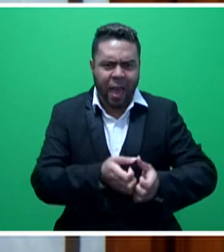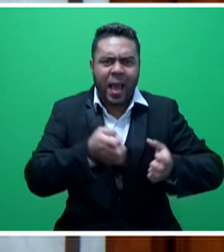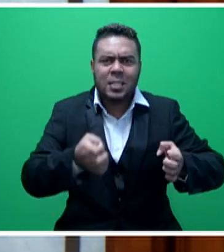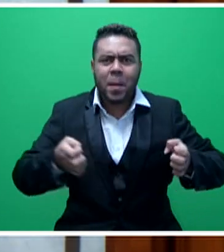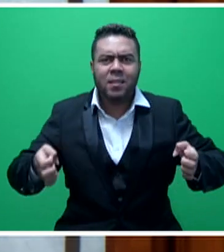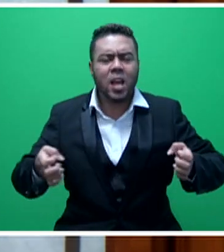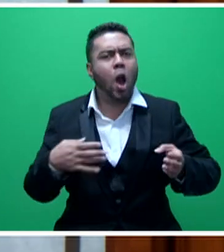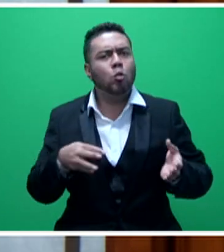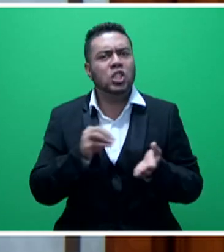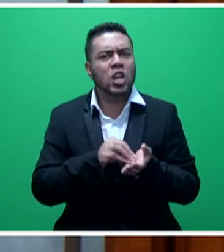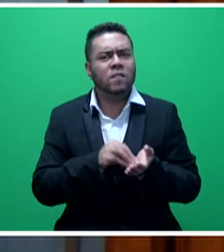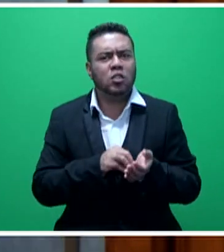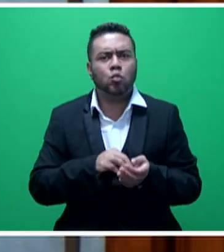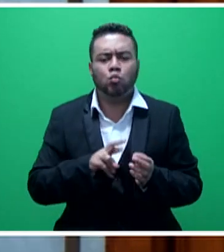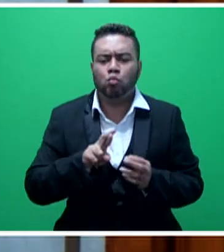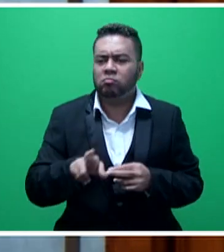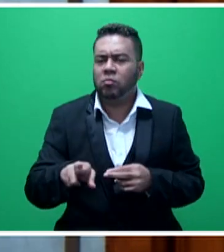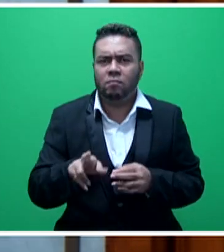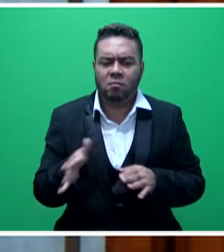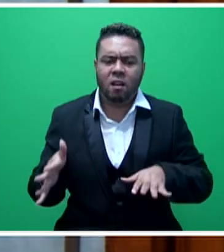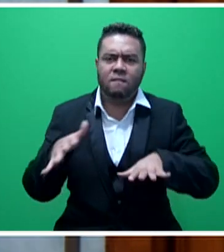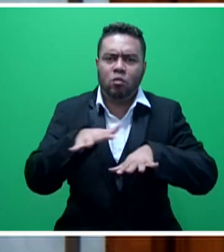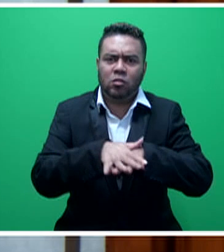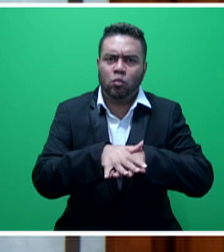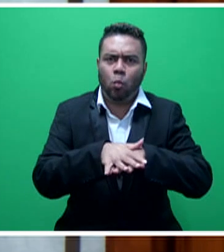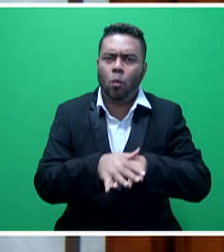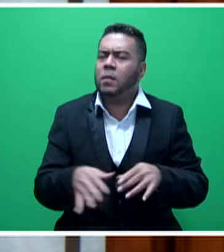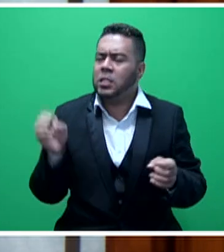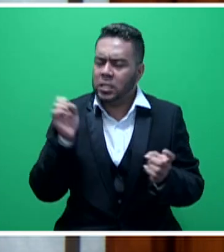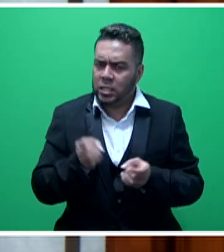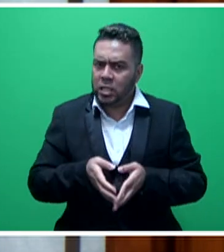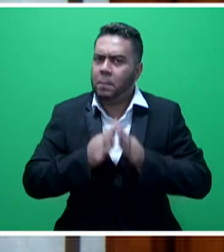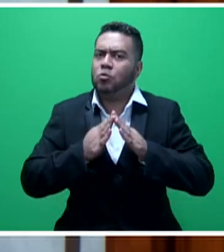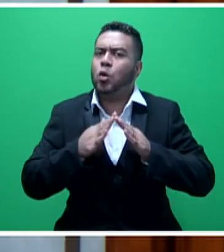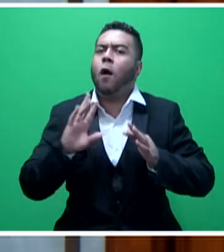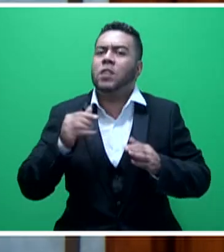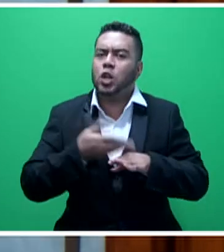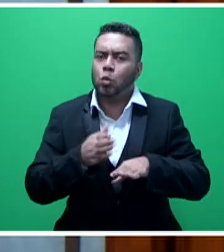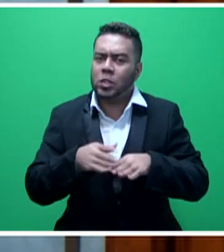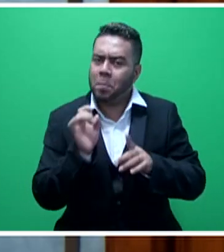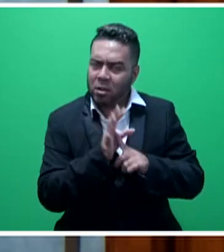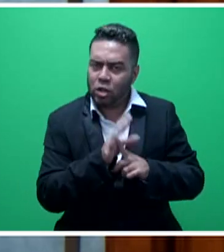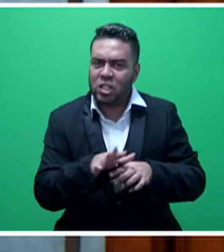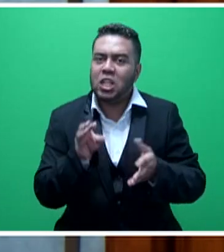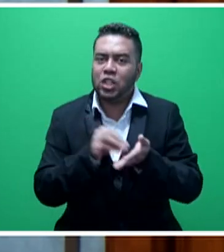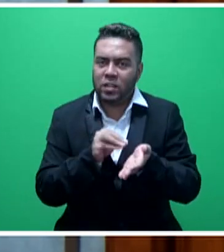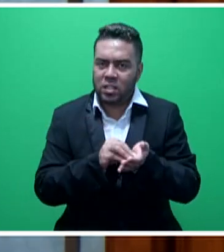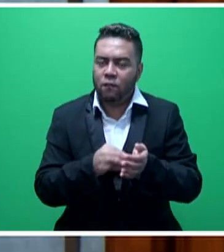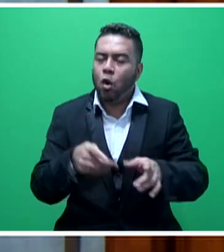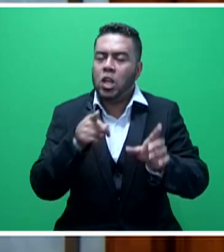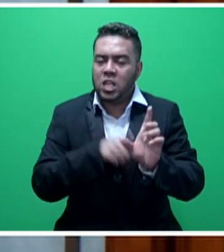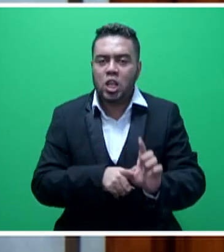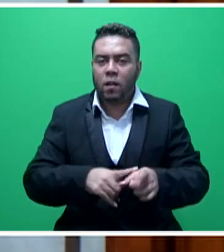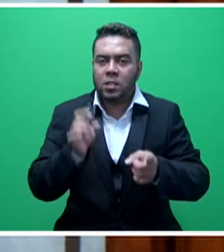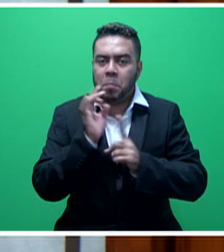service reach and coverage, establishment of new specialist services. Following years of specialist training